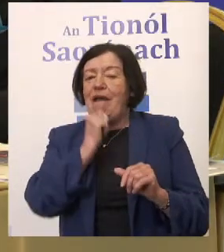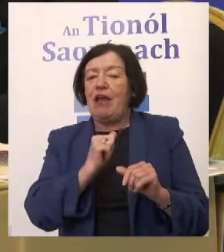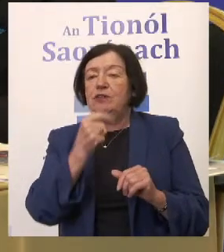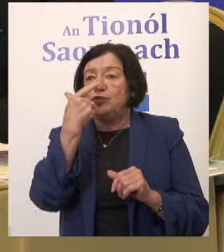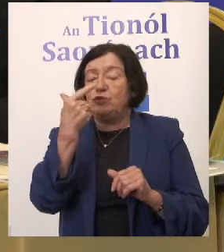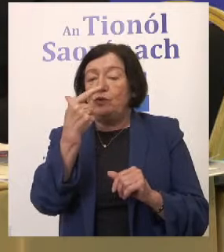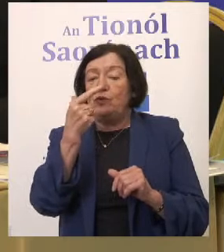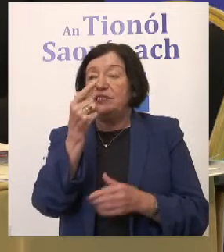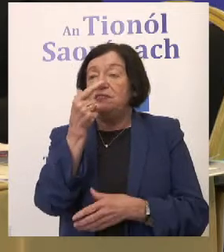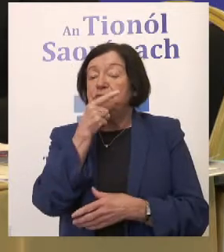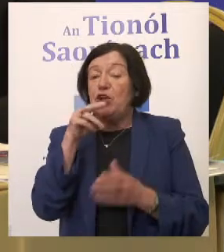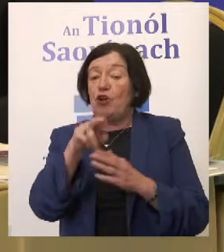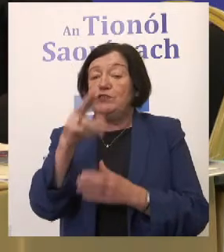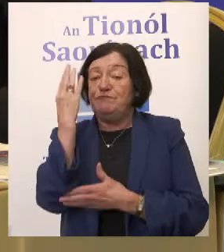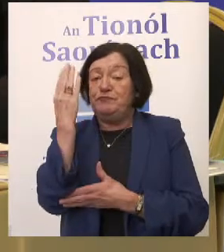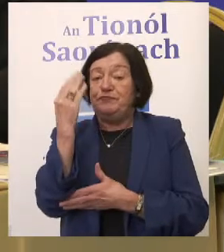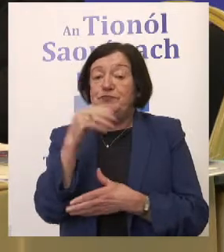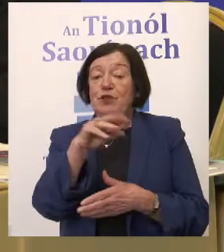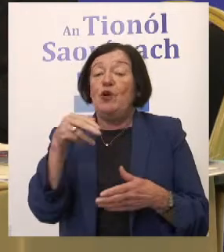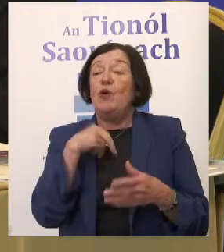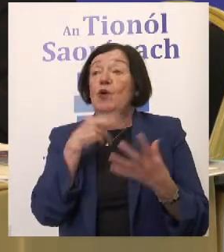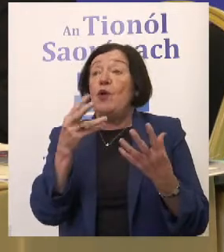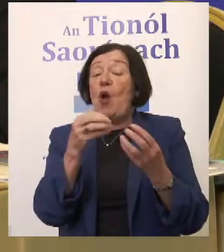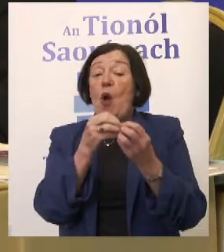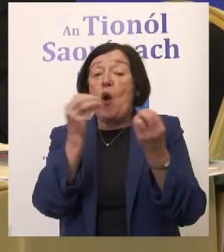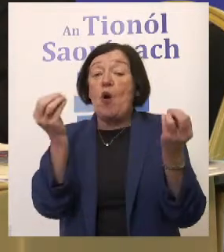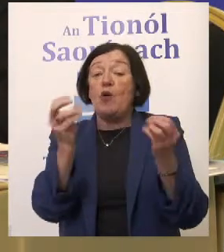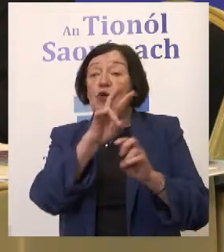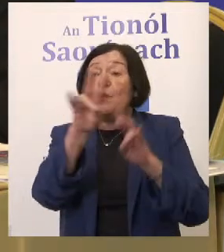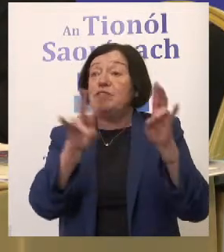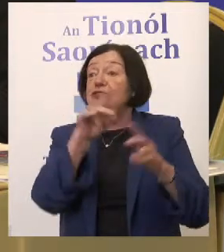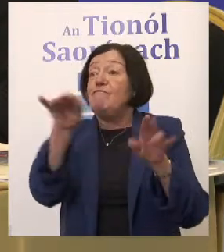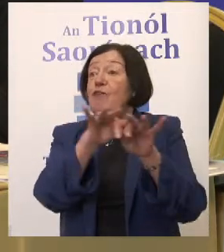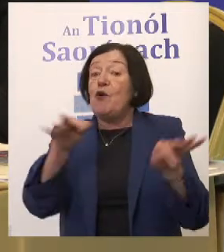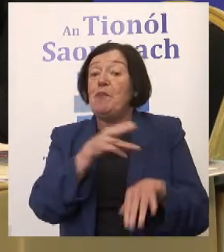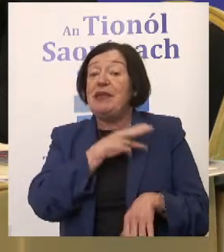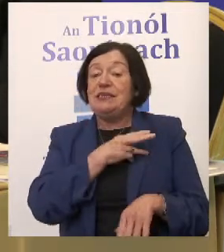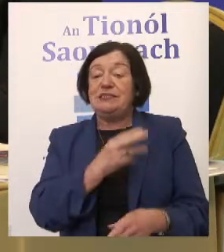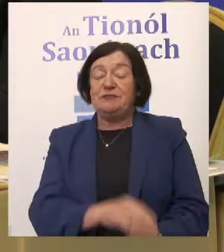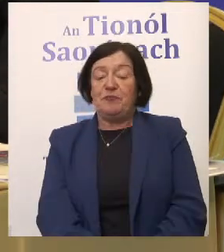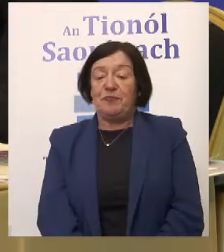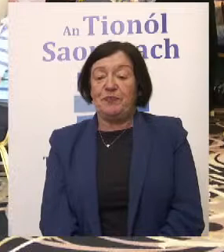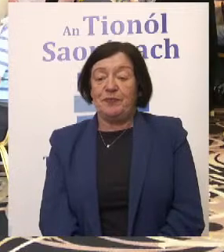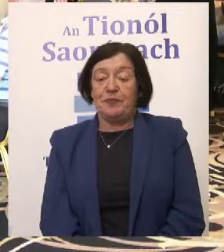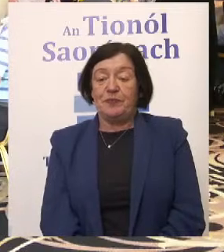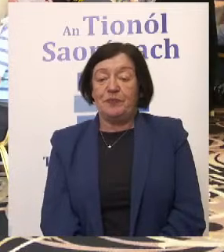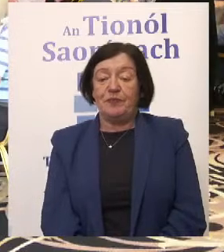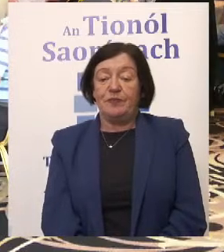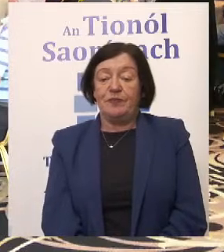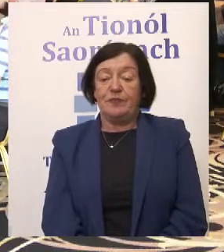two guest speakers, and we will open the questions up to the floor, please.